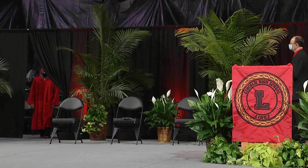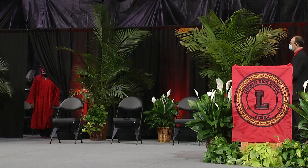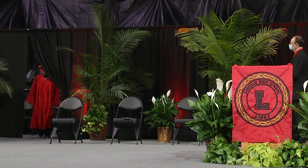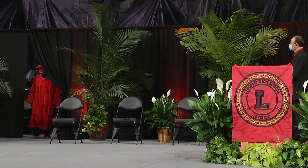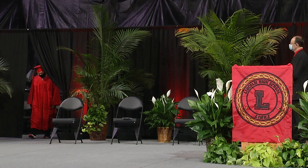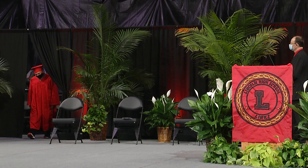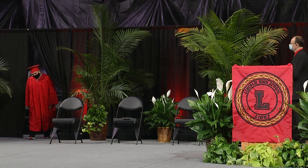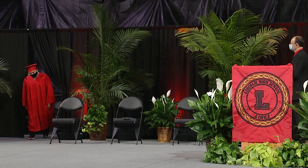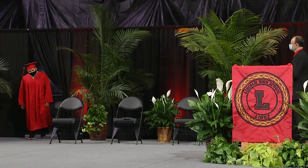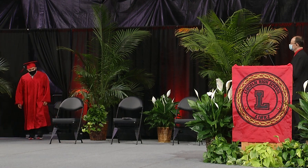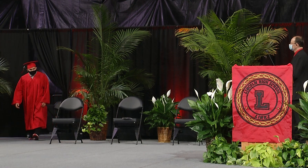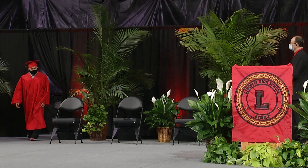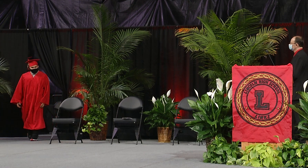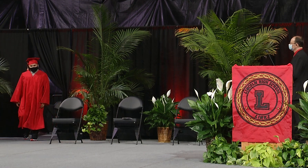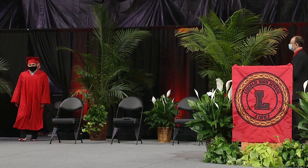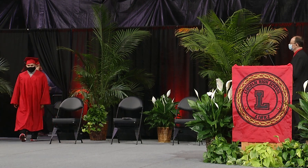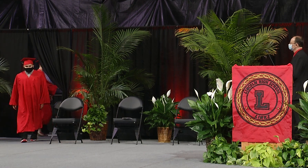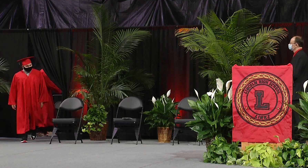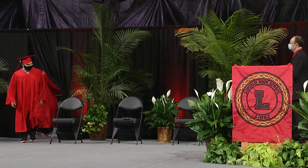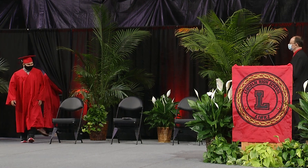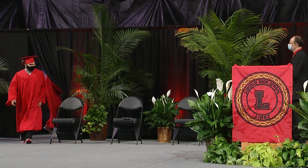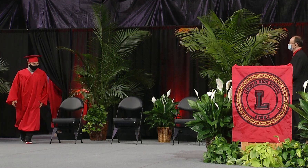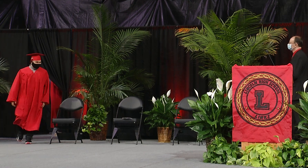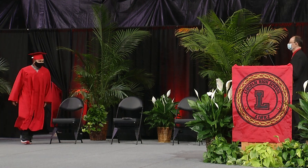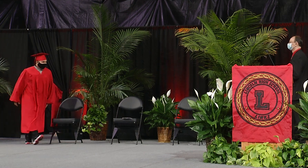Jordan Gutierrez.